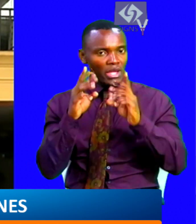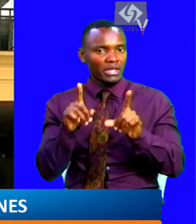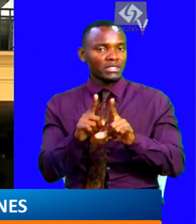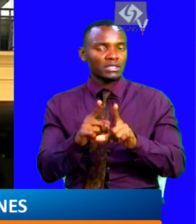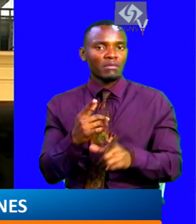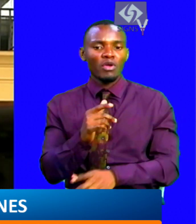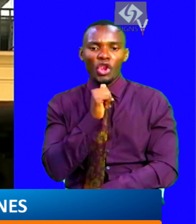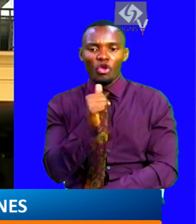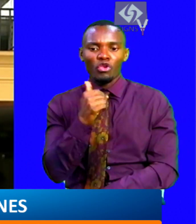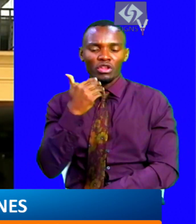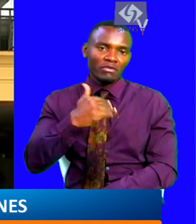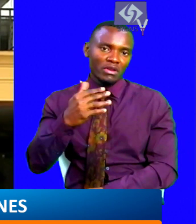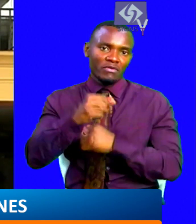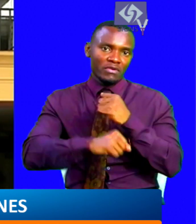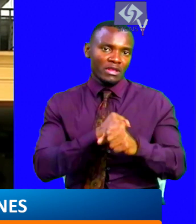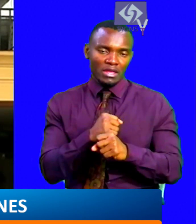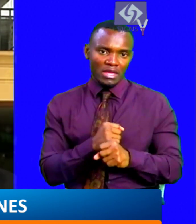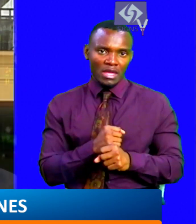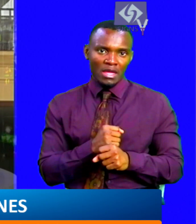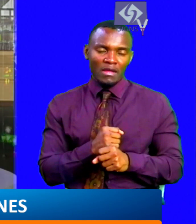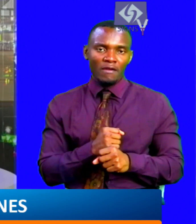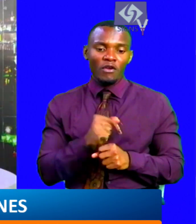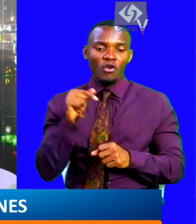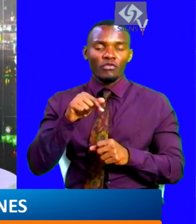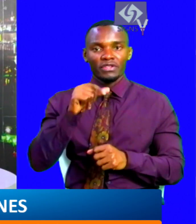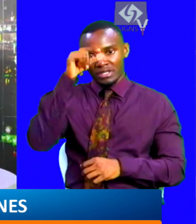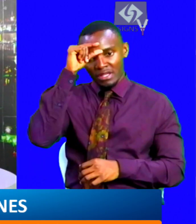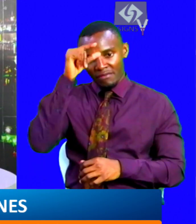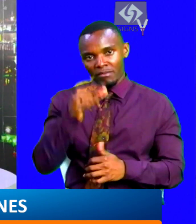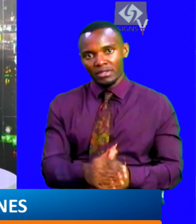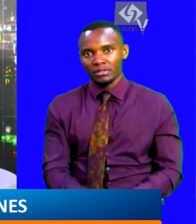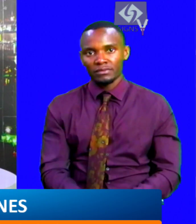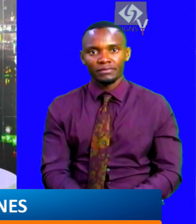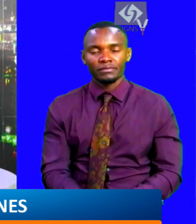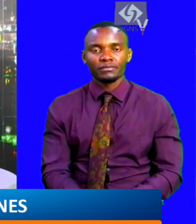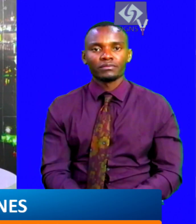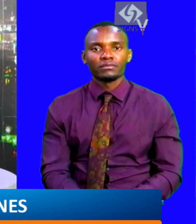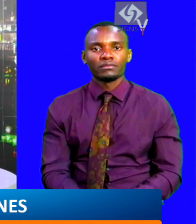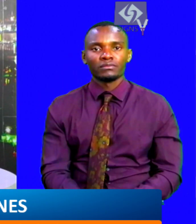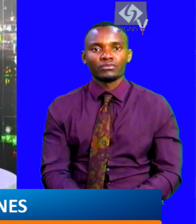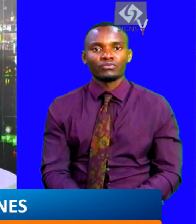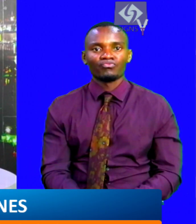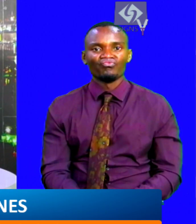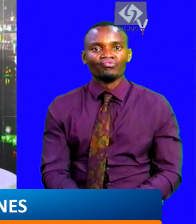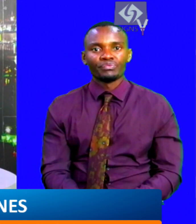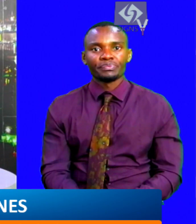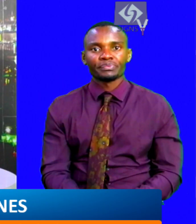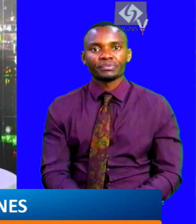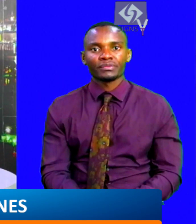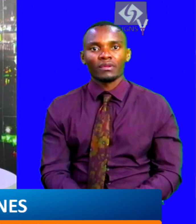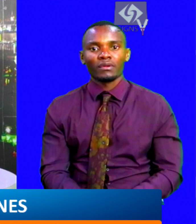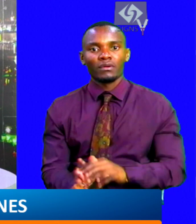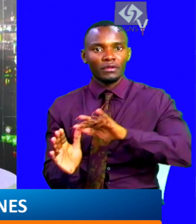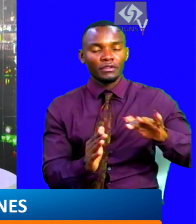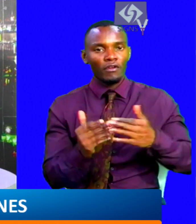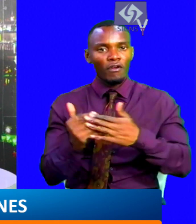are reminiscent of the days when we had one party rule. So these are questions that we have to ask ourselves and to